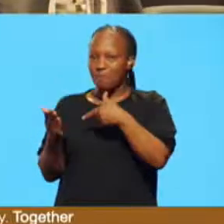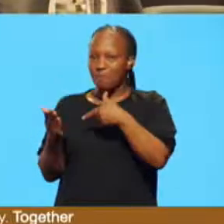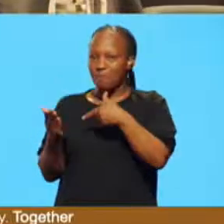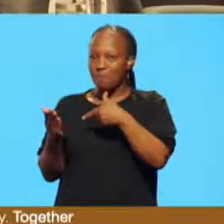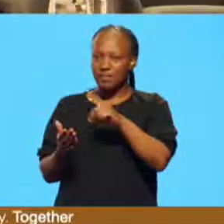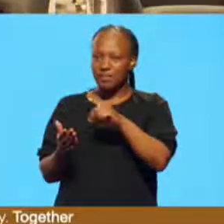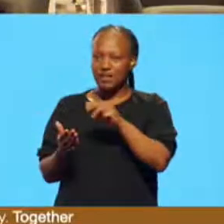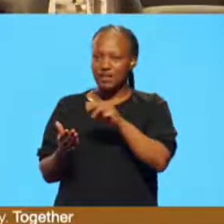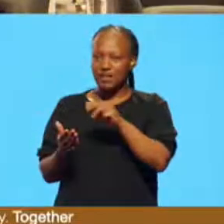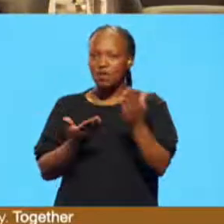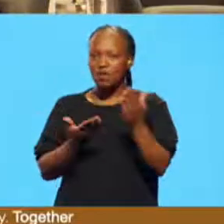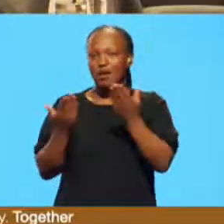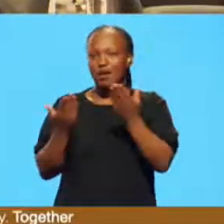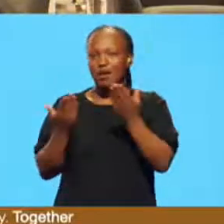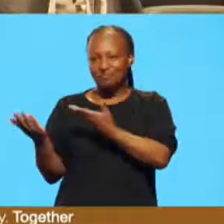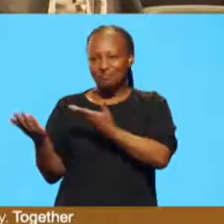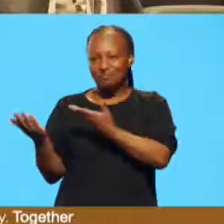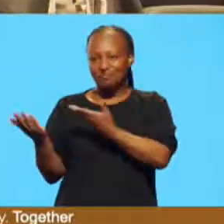stage.